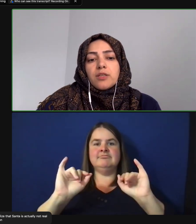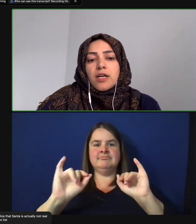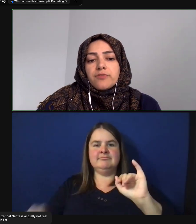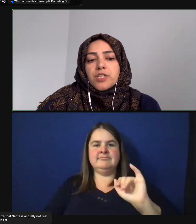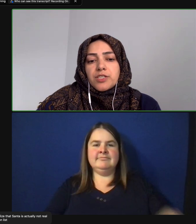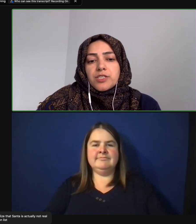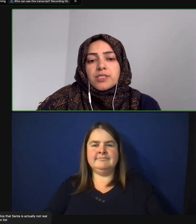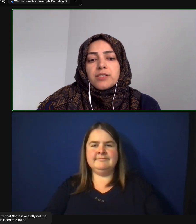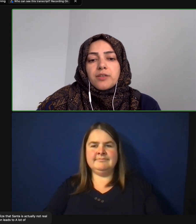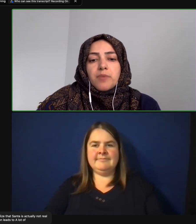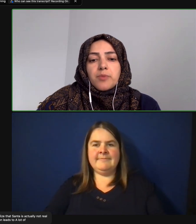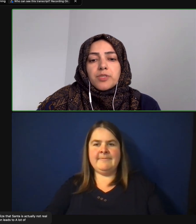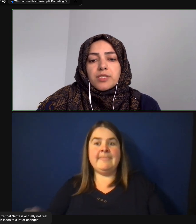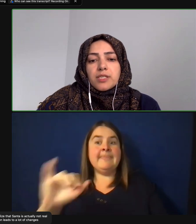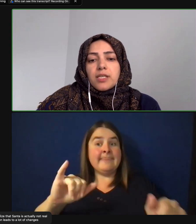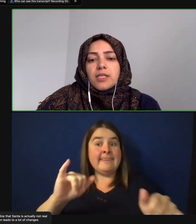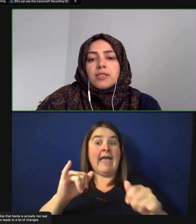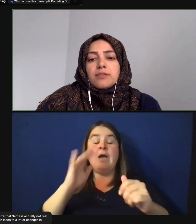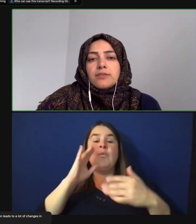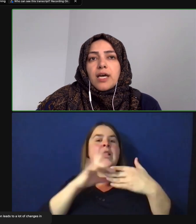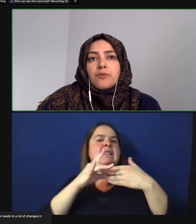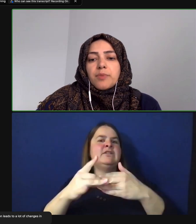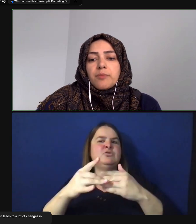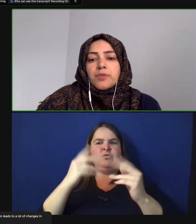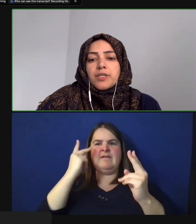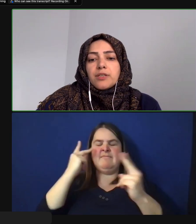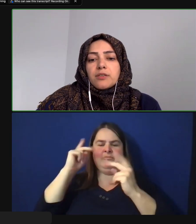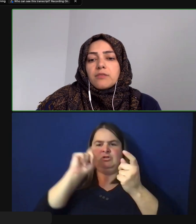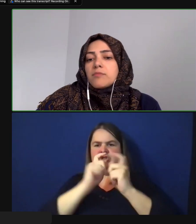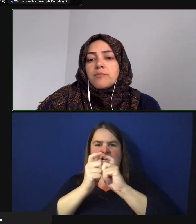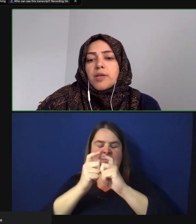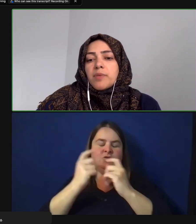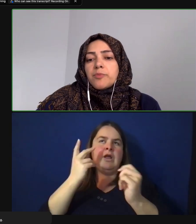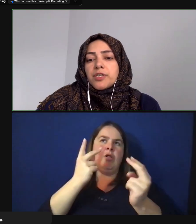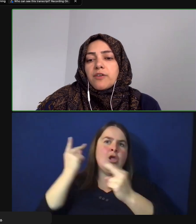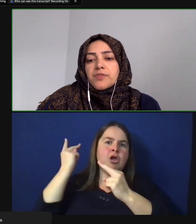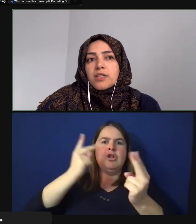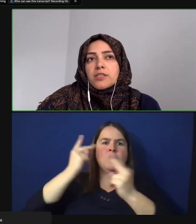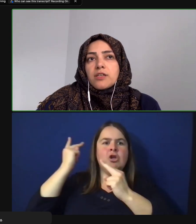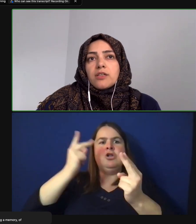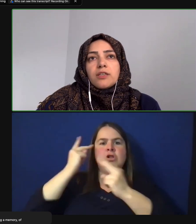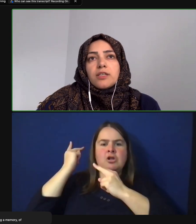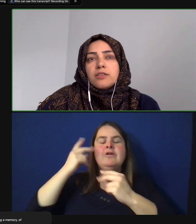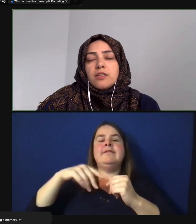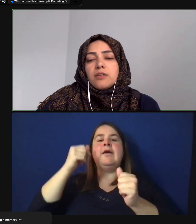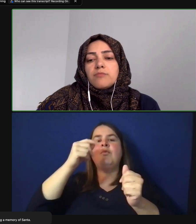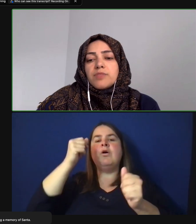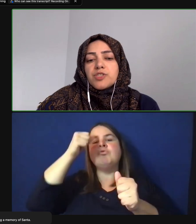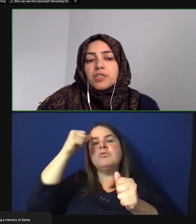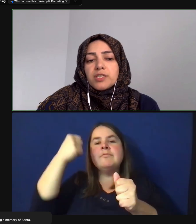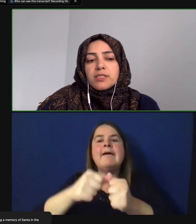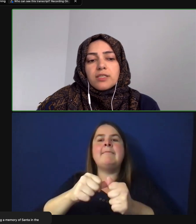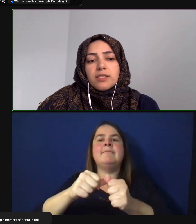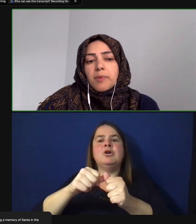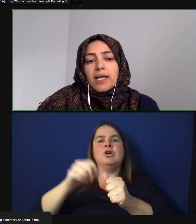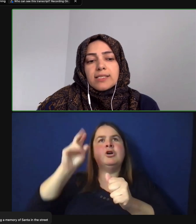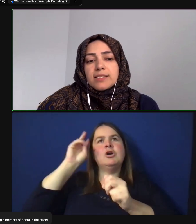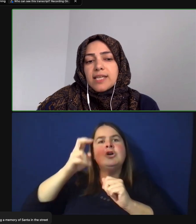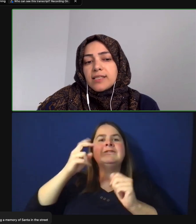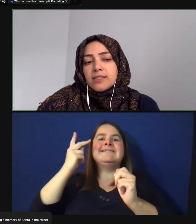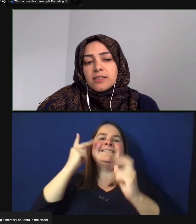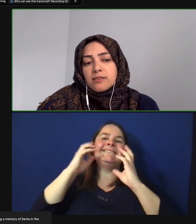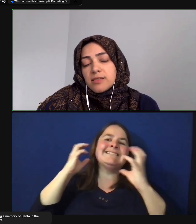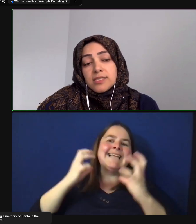to a lot of changes in their memories. Now remembering a memory of Santa in the streets in the